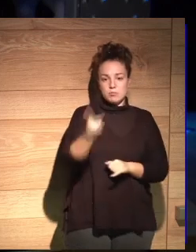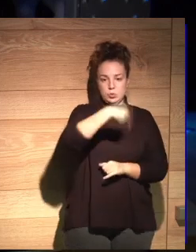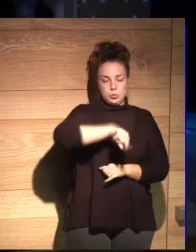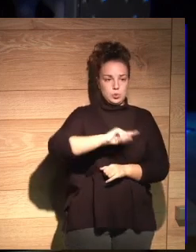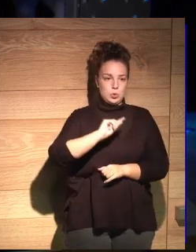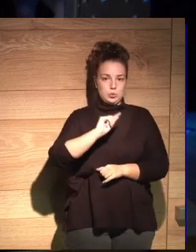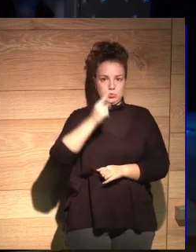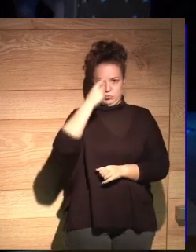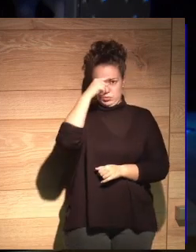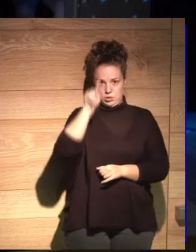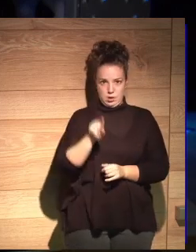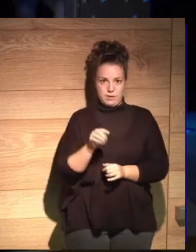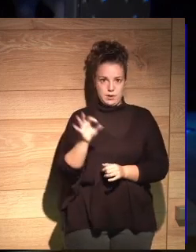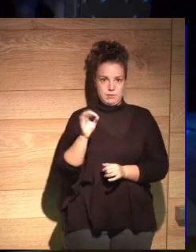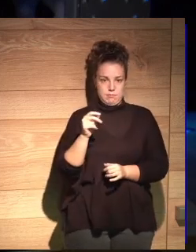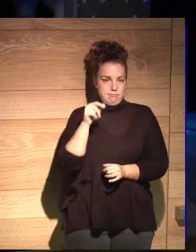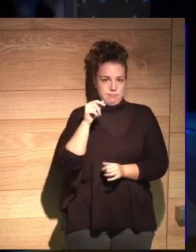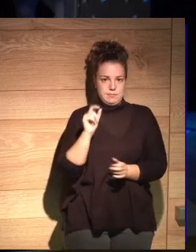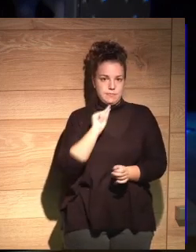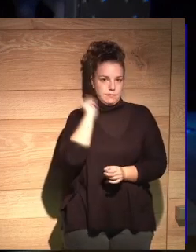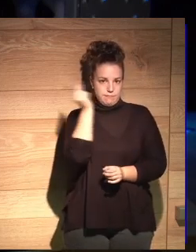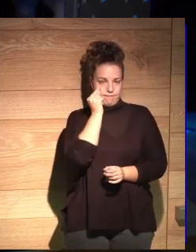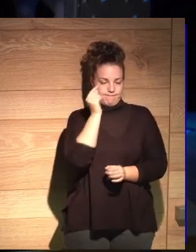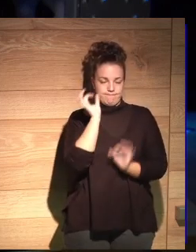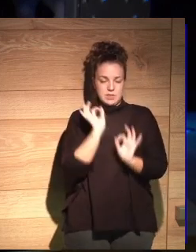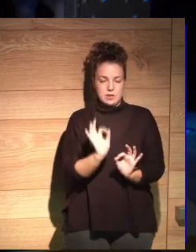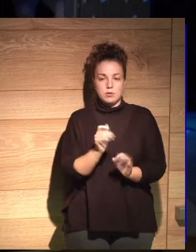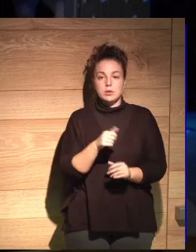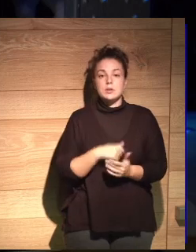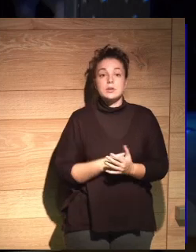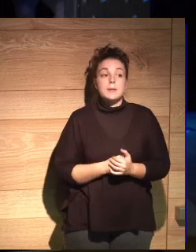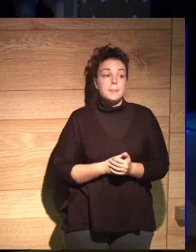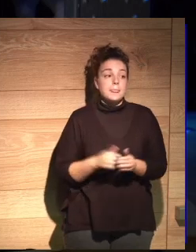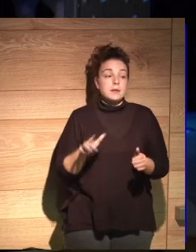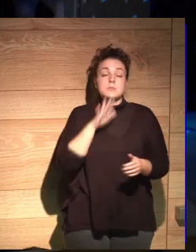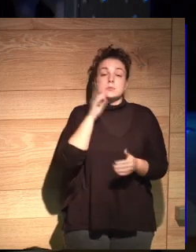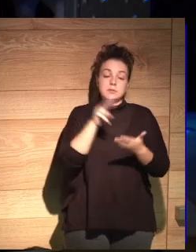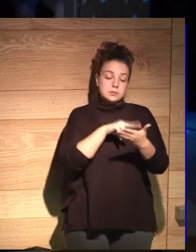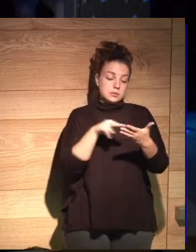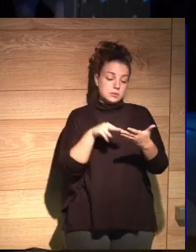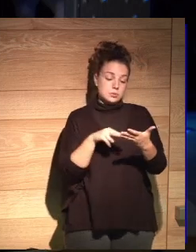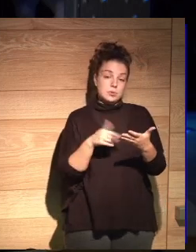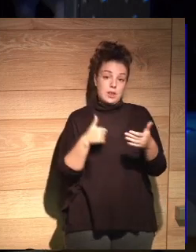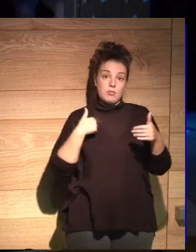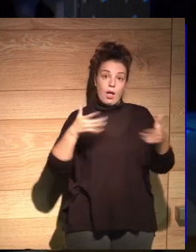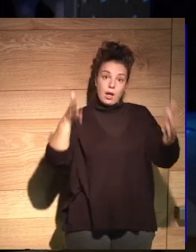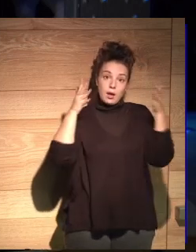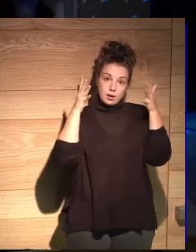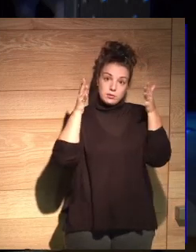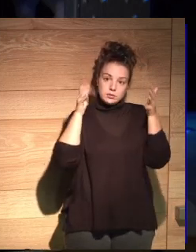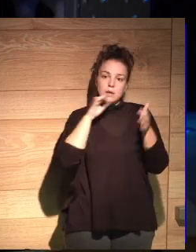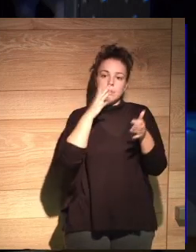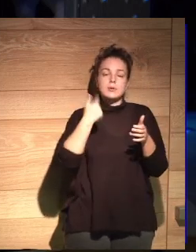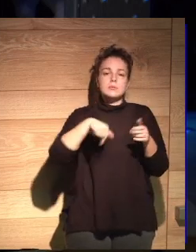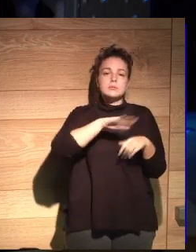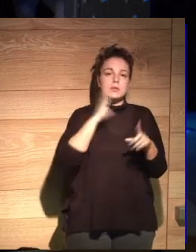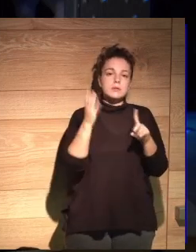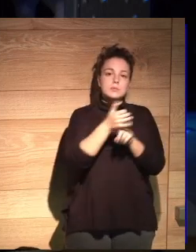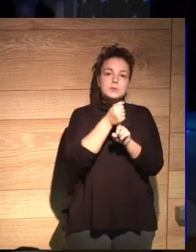of which you probably heard about or read. And it's quite surprising. It's a quite